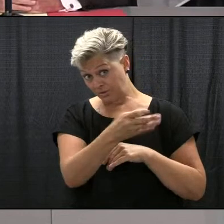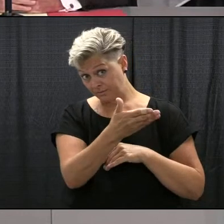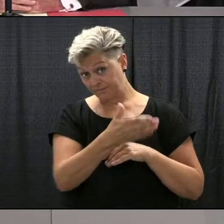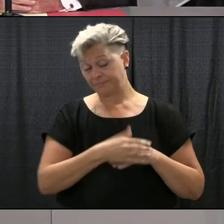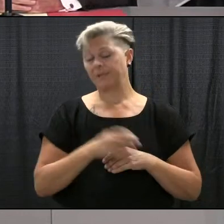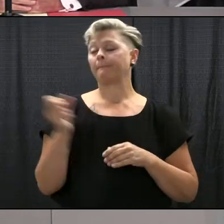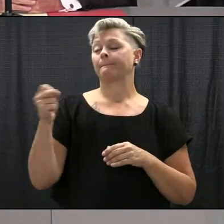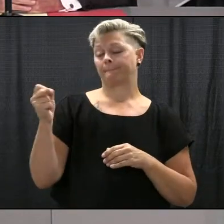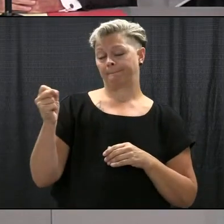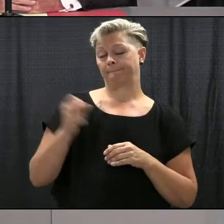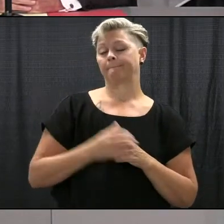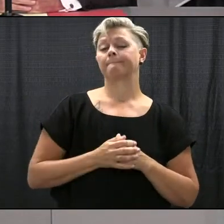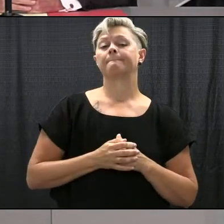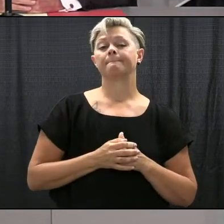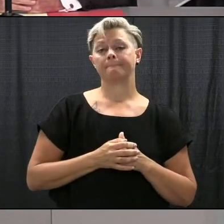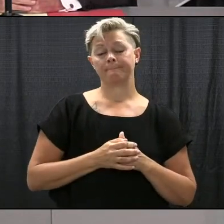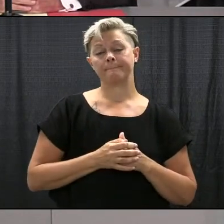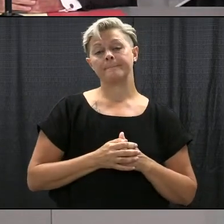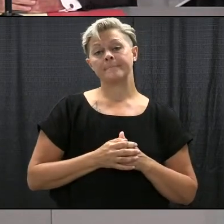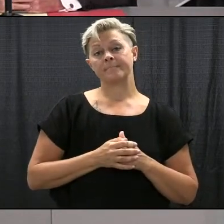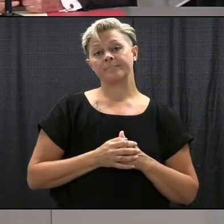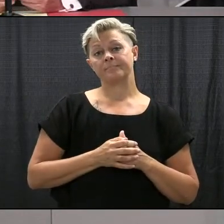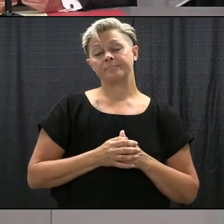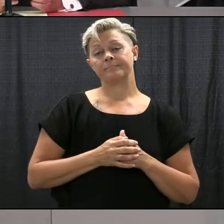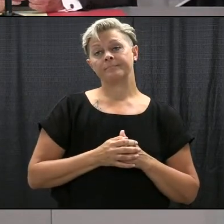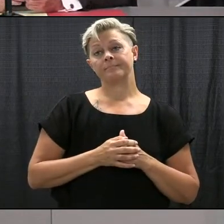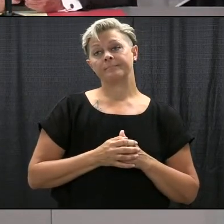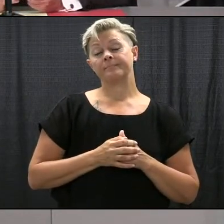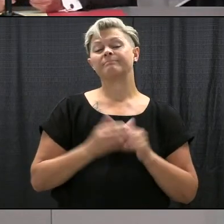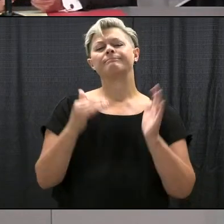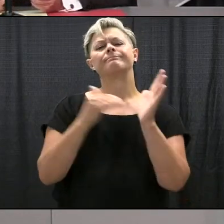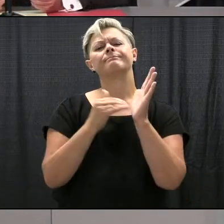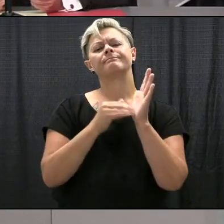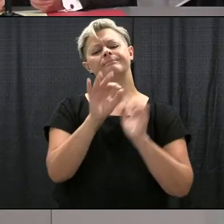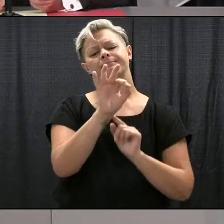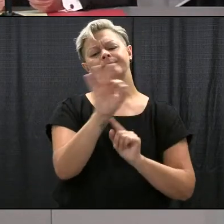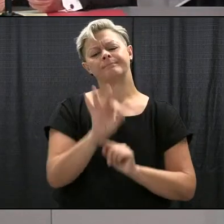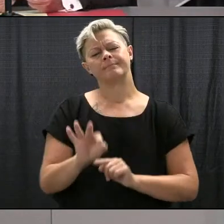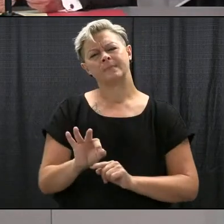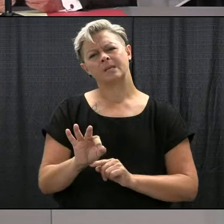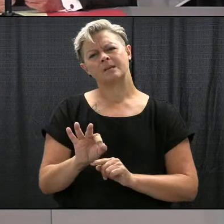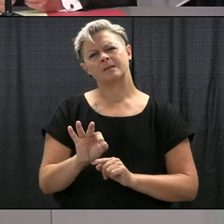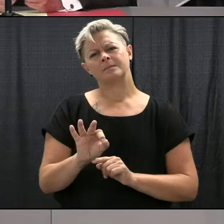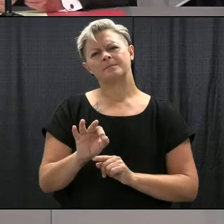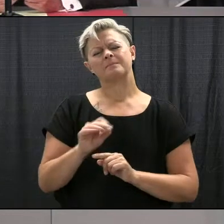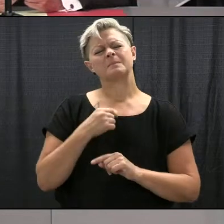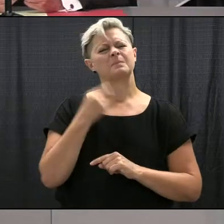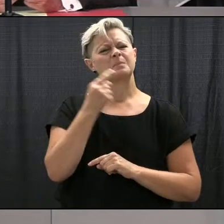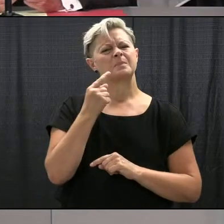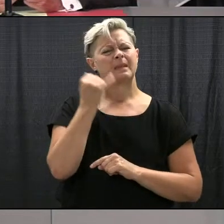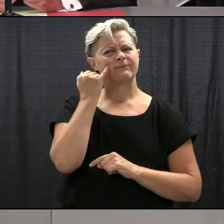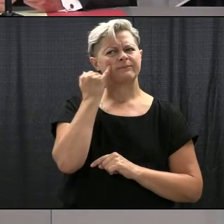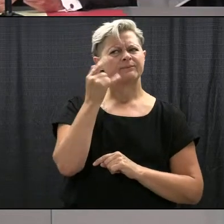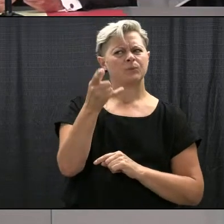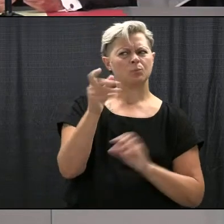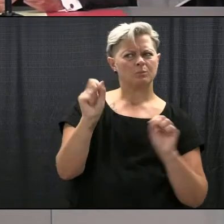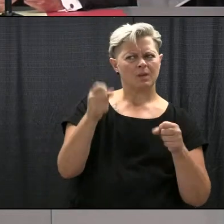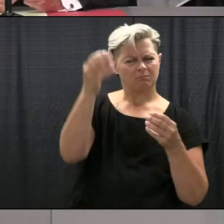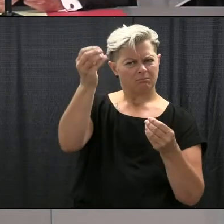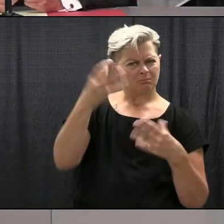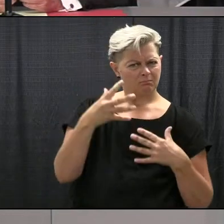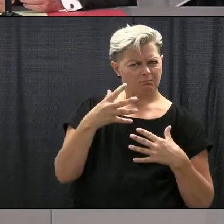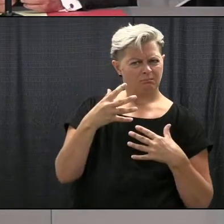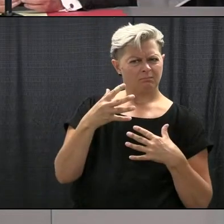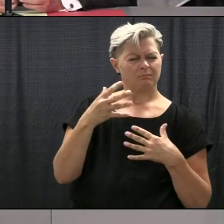Yes, I do. Just a quick one. I'm wondering, Dr. Fitzgerald, if you could give us a sneak peek at whether